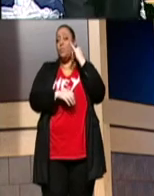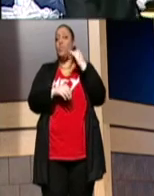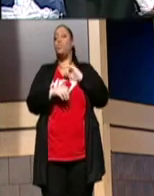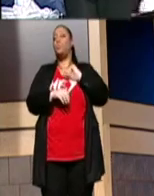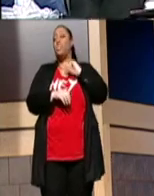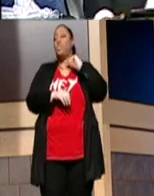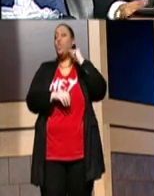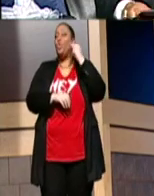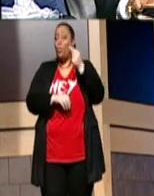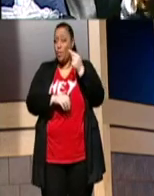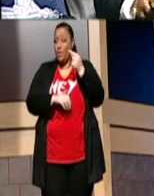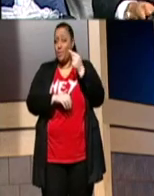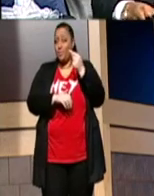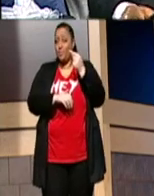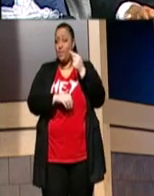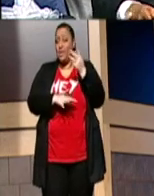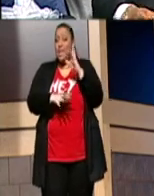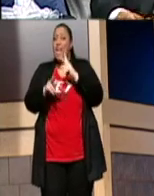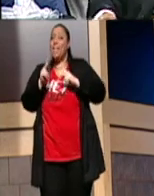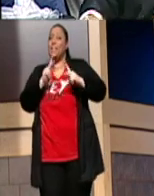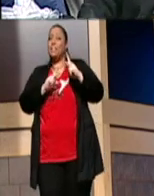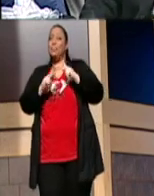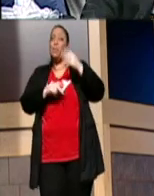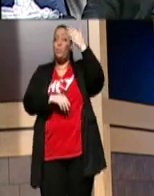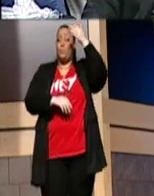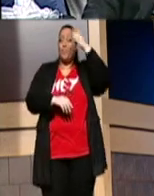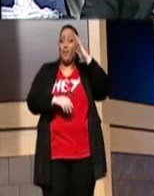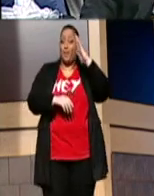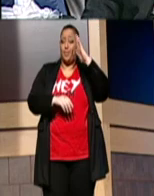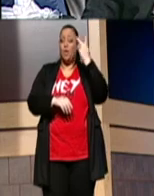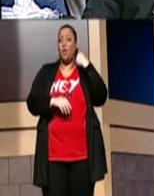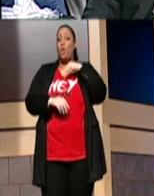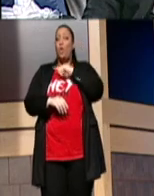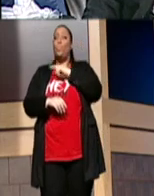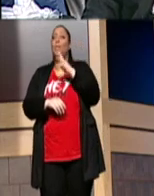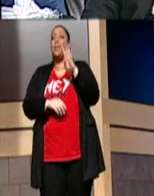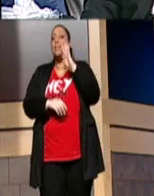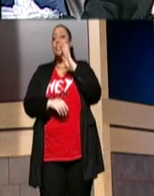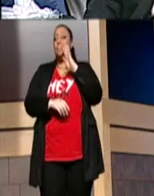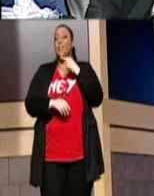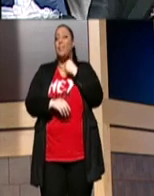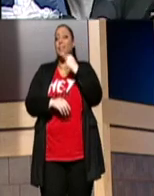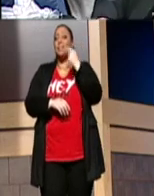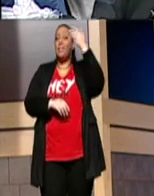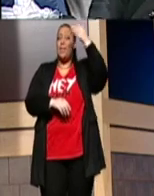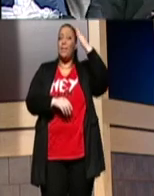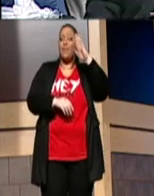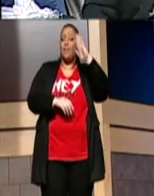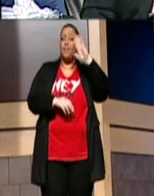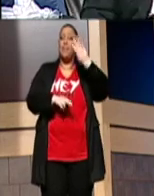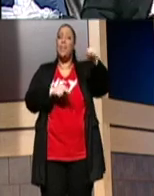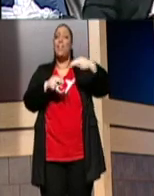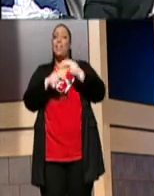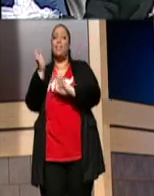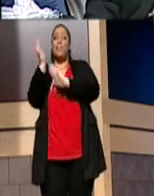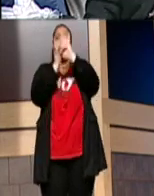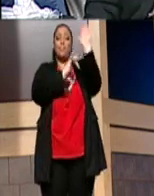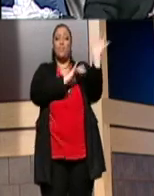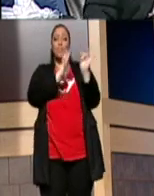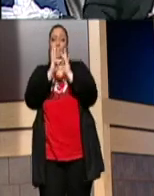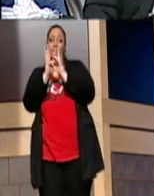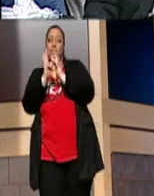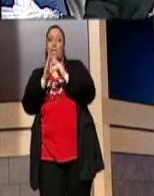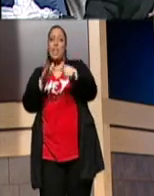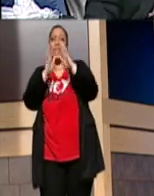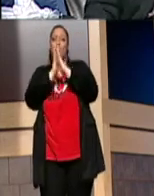decree a thing. Come on. As people of God, we can speak and say, God, in the name of Jesus. And I'm asking everyone